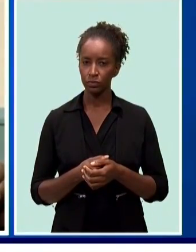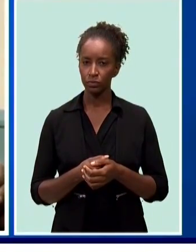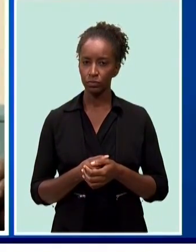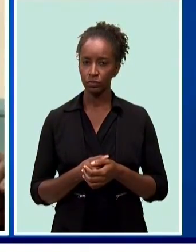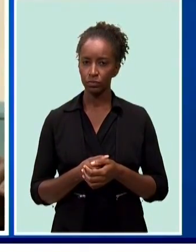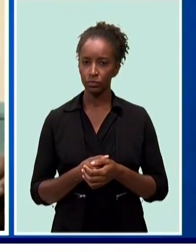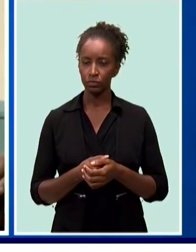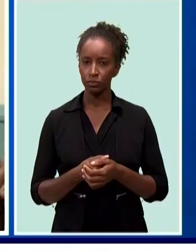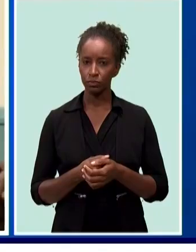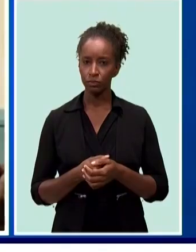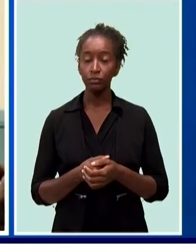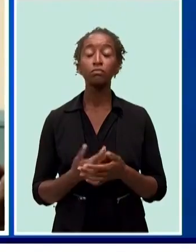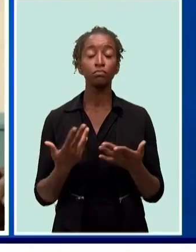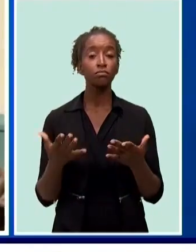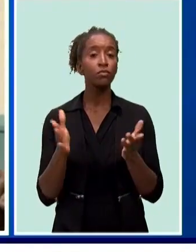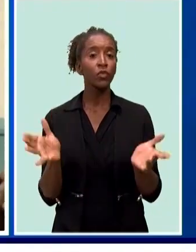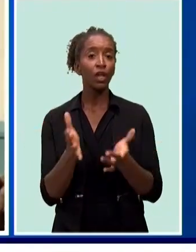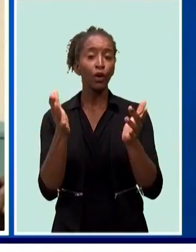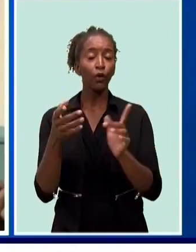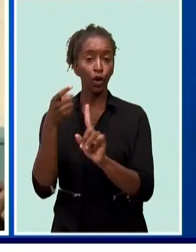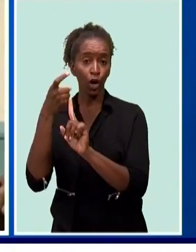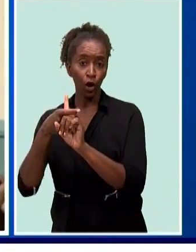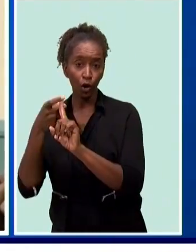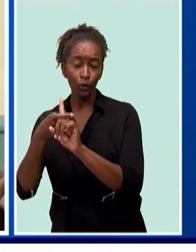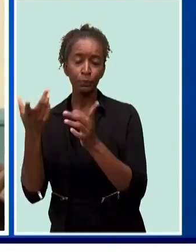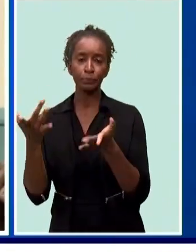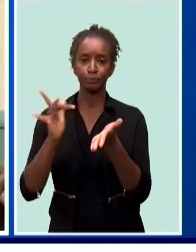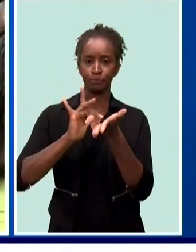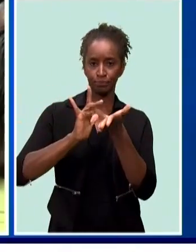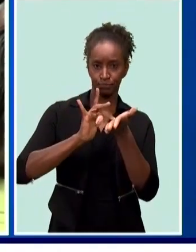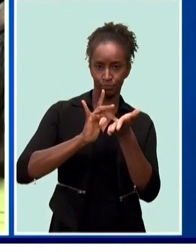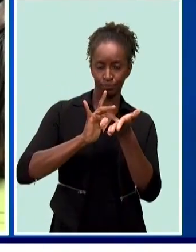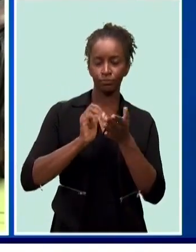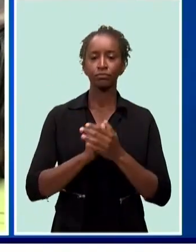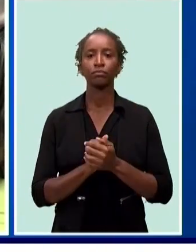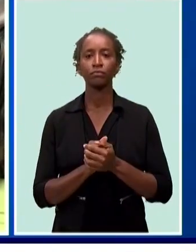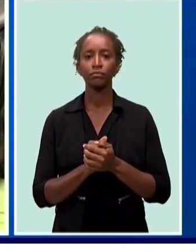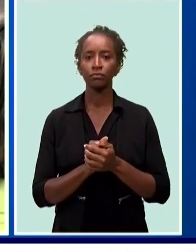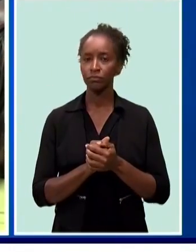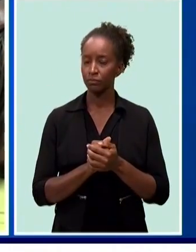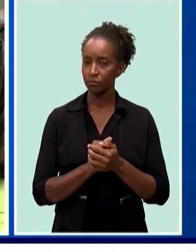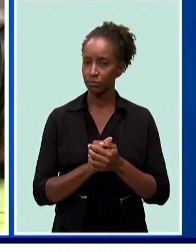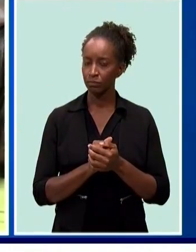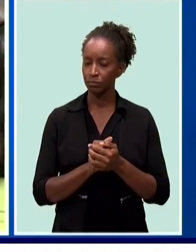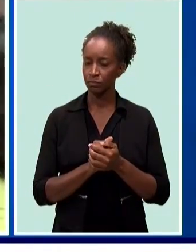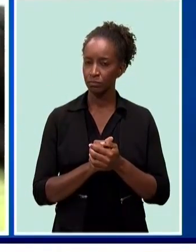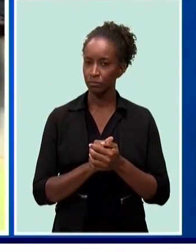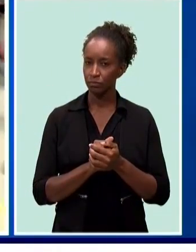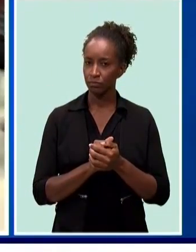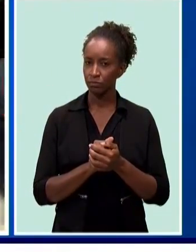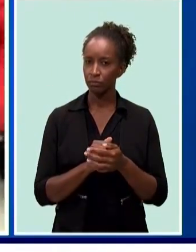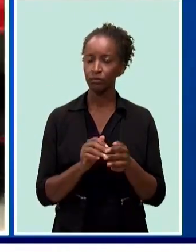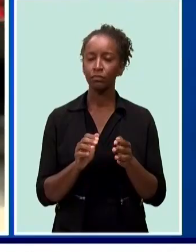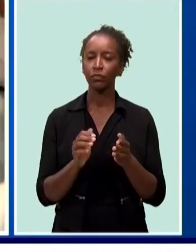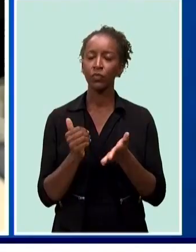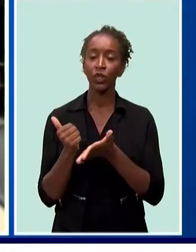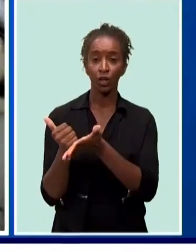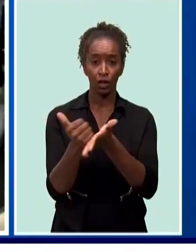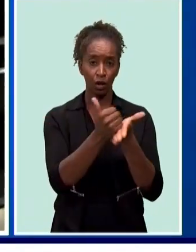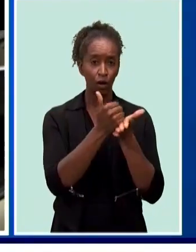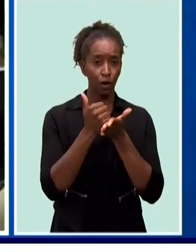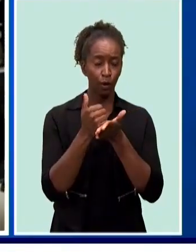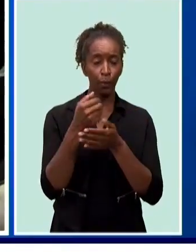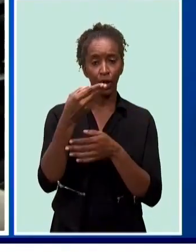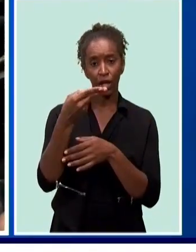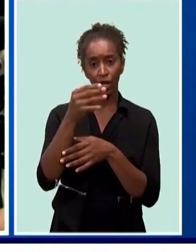methods, including the use of condoms, antiretroviral therapy, and PrEP, have proven effective in reducing the risk of